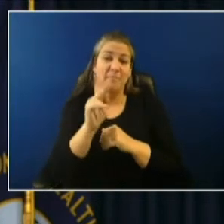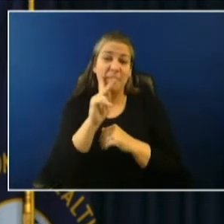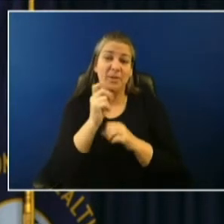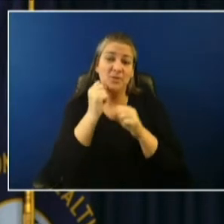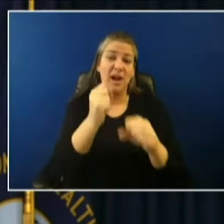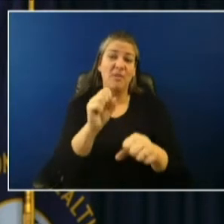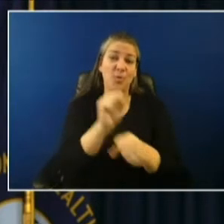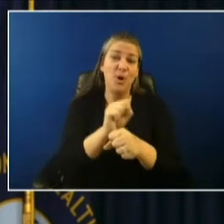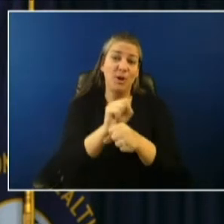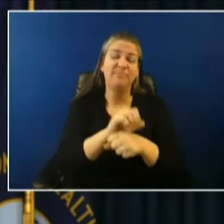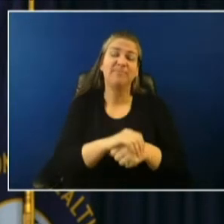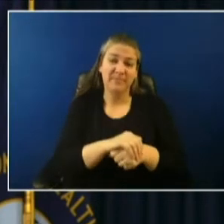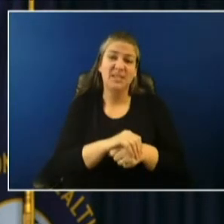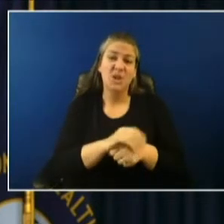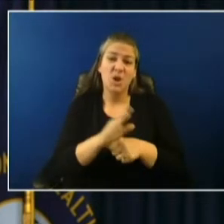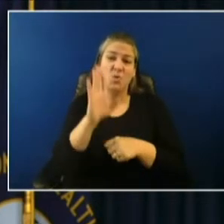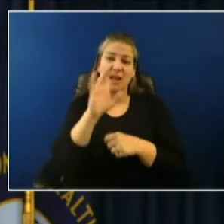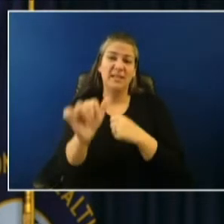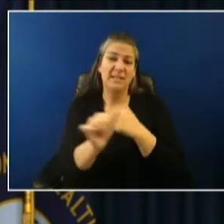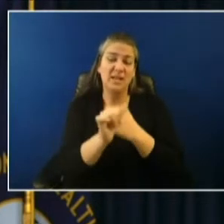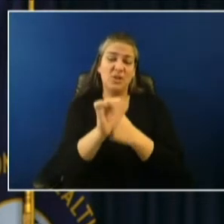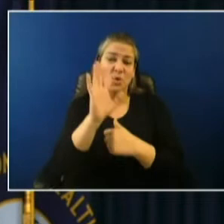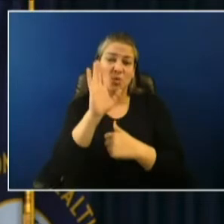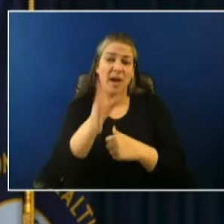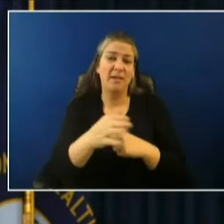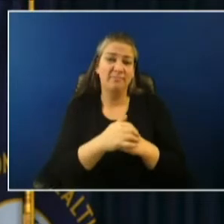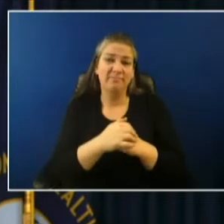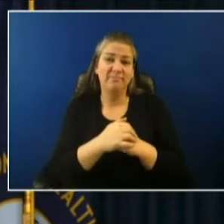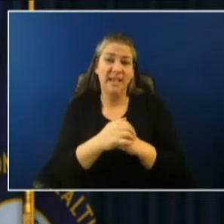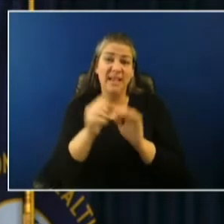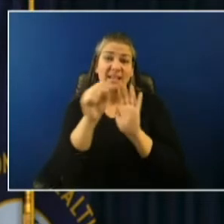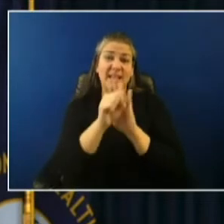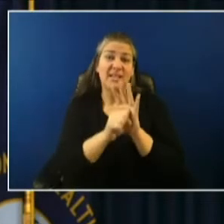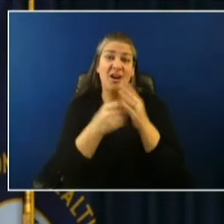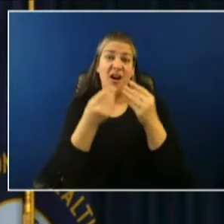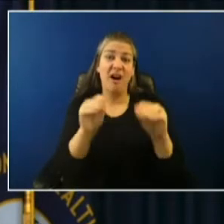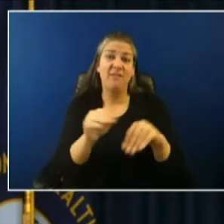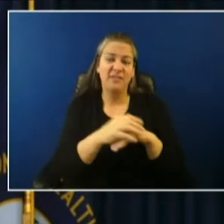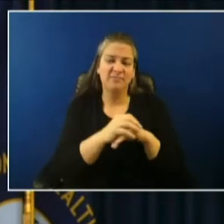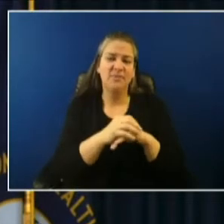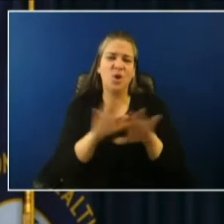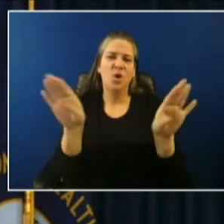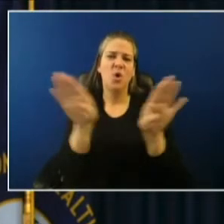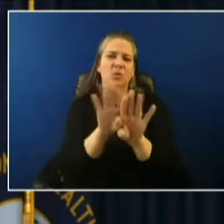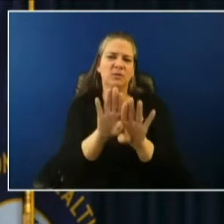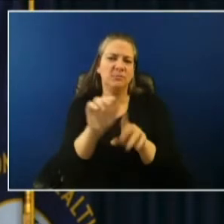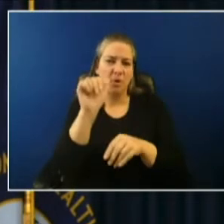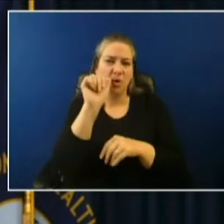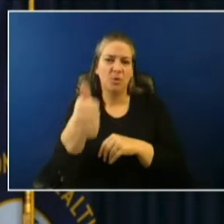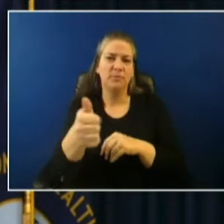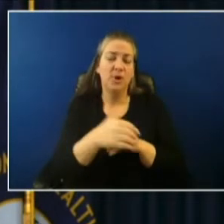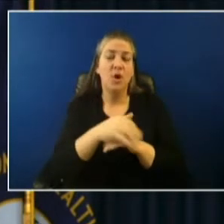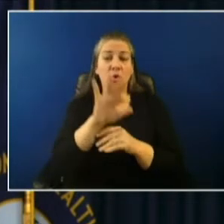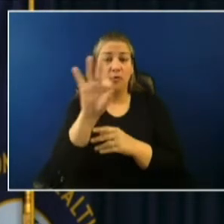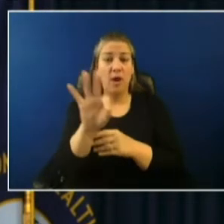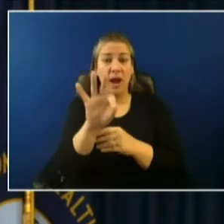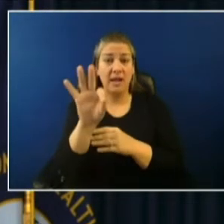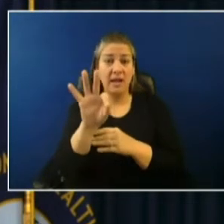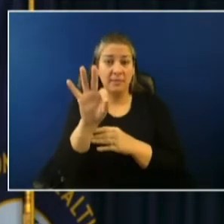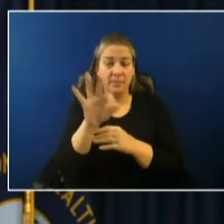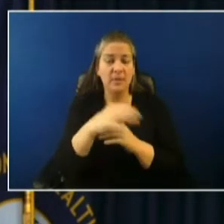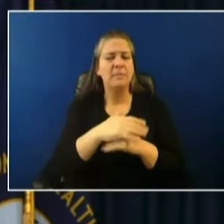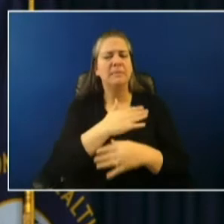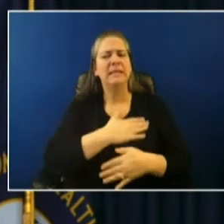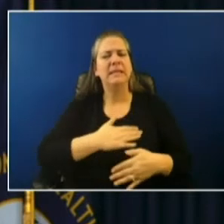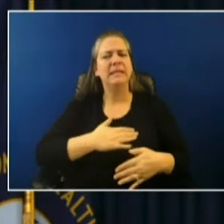also going to be very dangerous. So state office buildings will also be closed tomorrow, Friday. Please